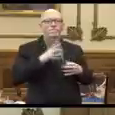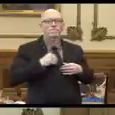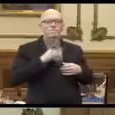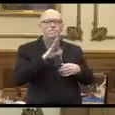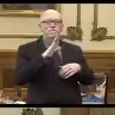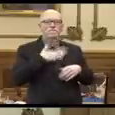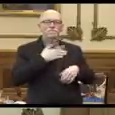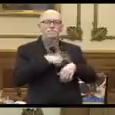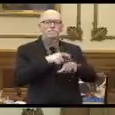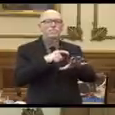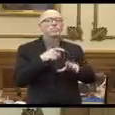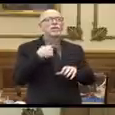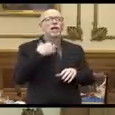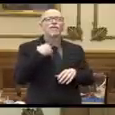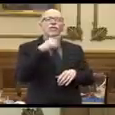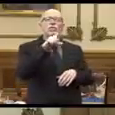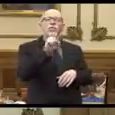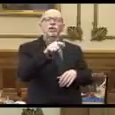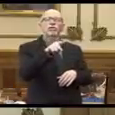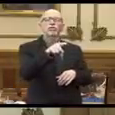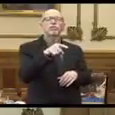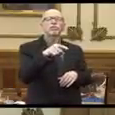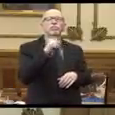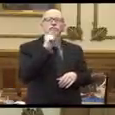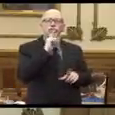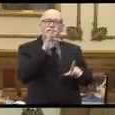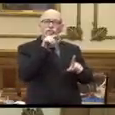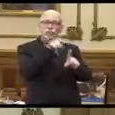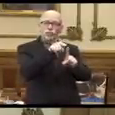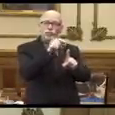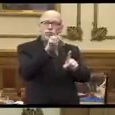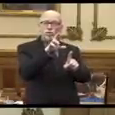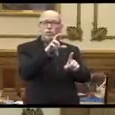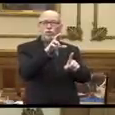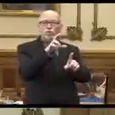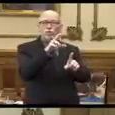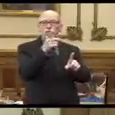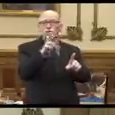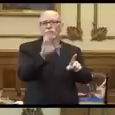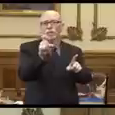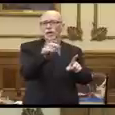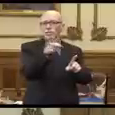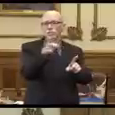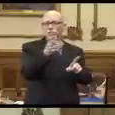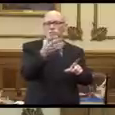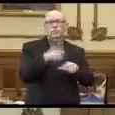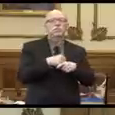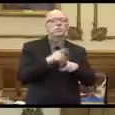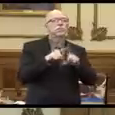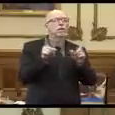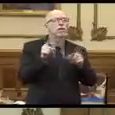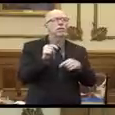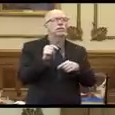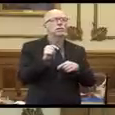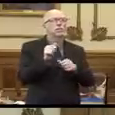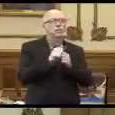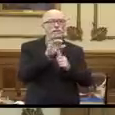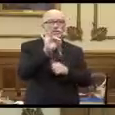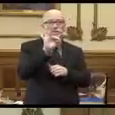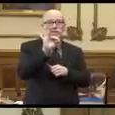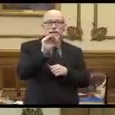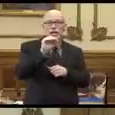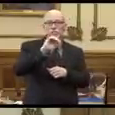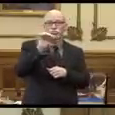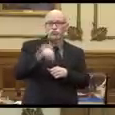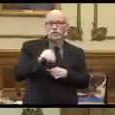time. I just had a question, and I'm not sure whether this is for you or for Dr. Box, but with 90%